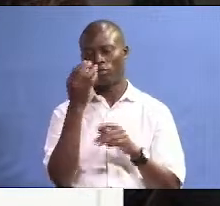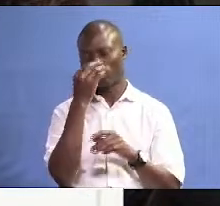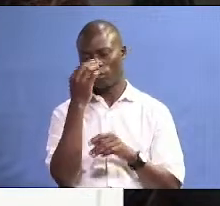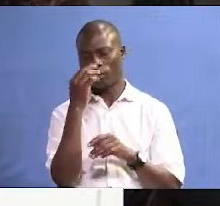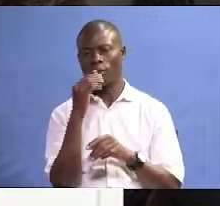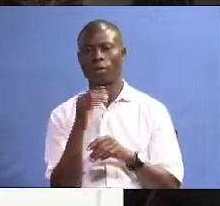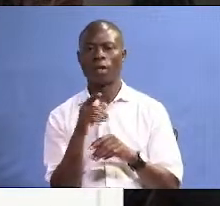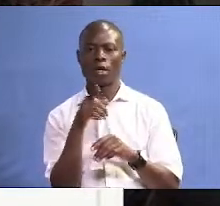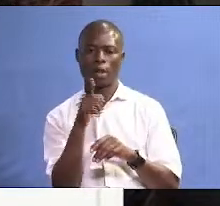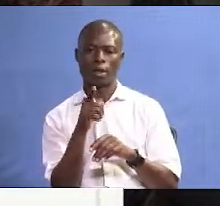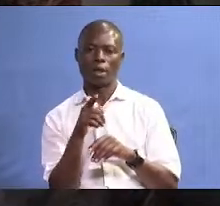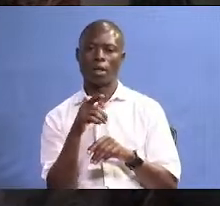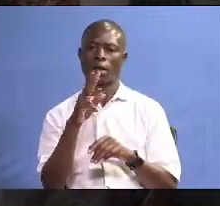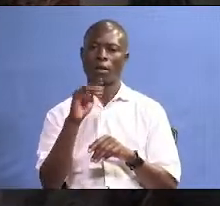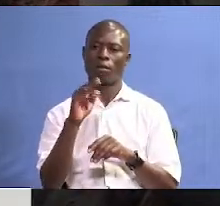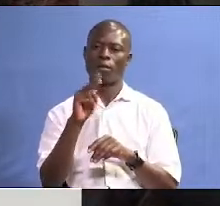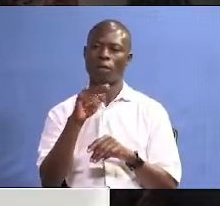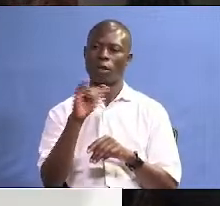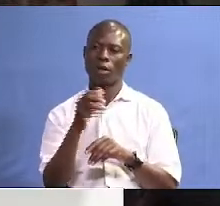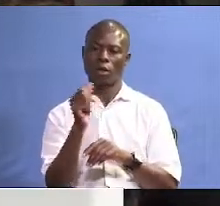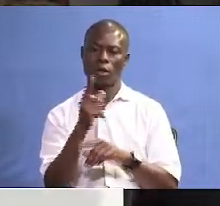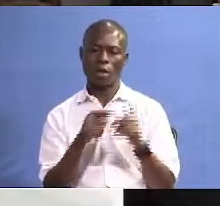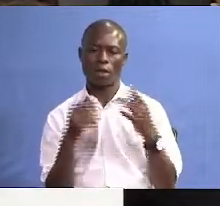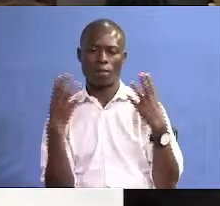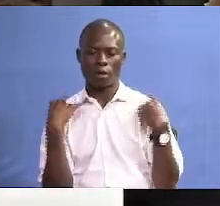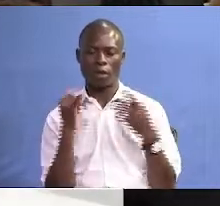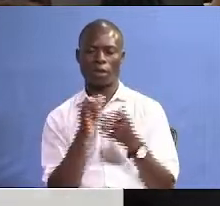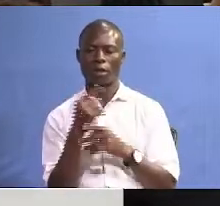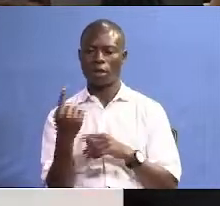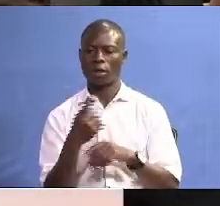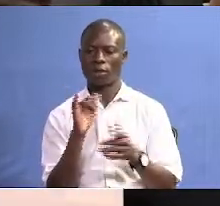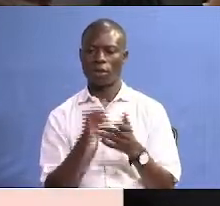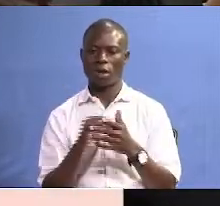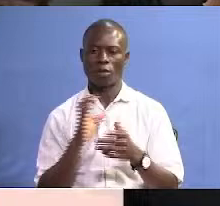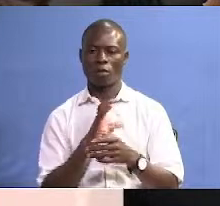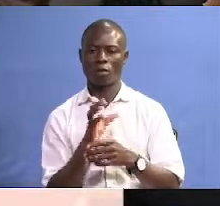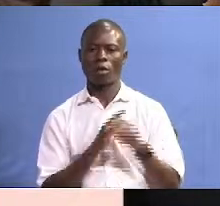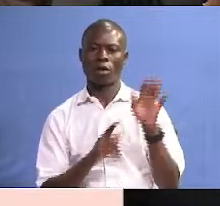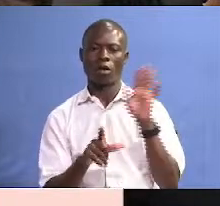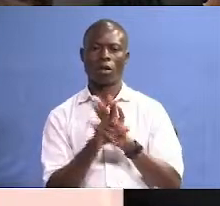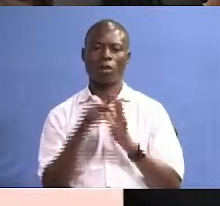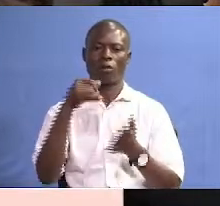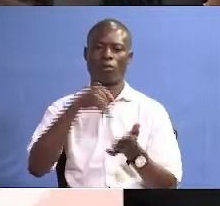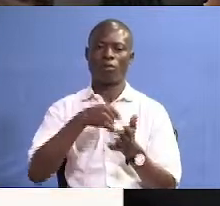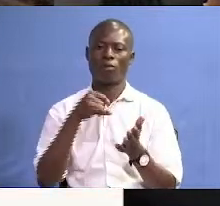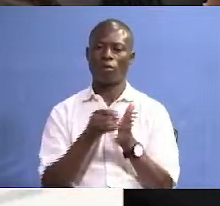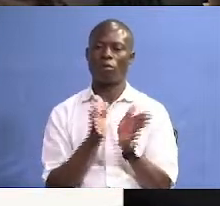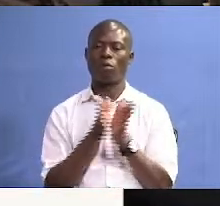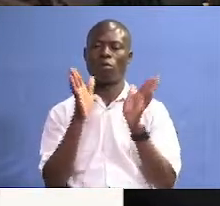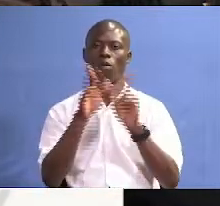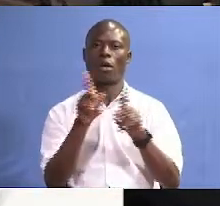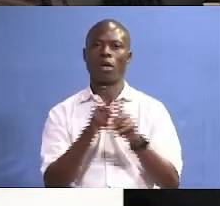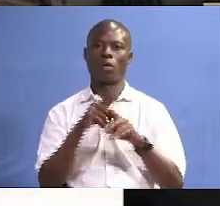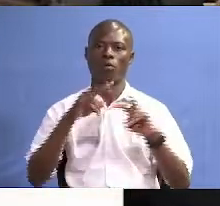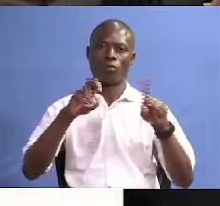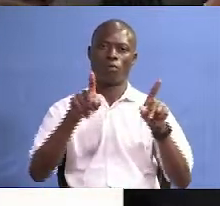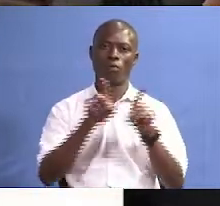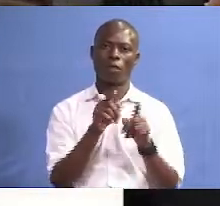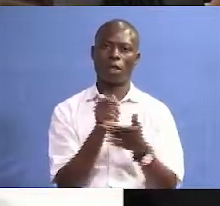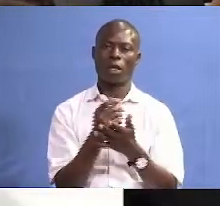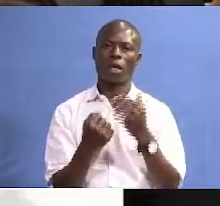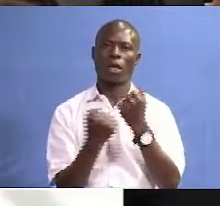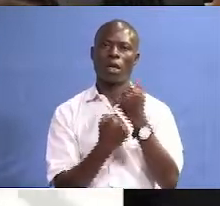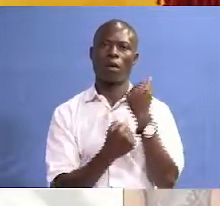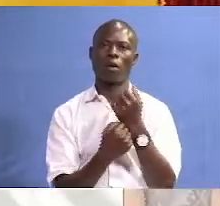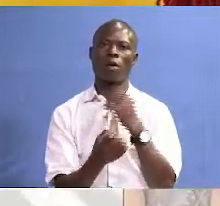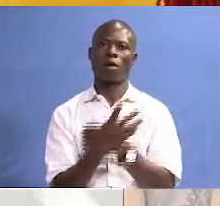The late Justice Majanja practiced law, specializing in civil and commercial law, involved in public interest litigation and was assisting